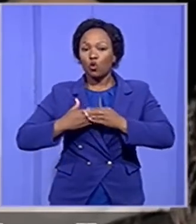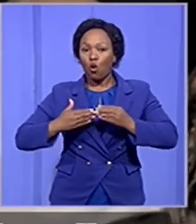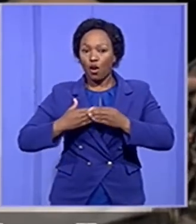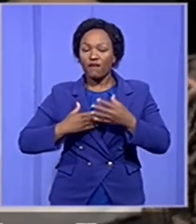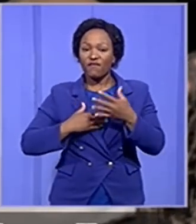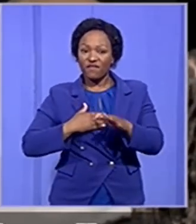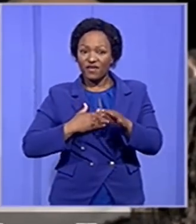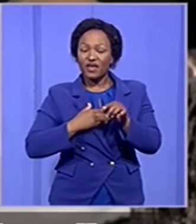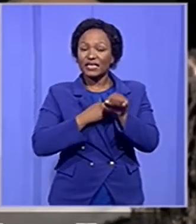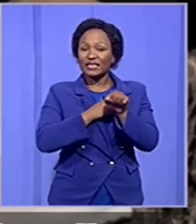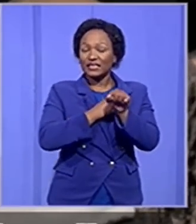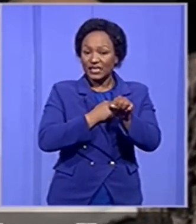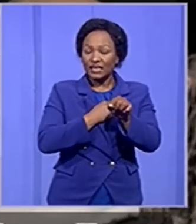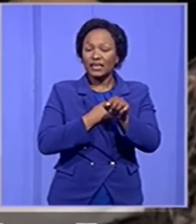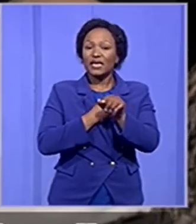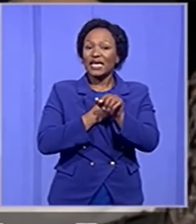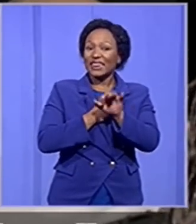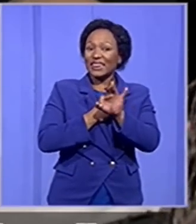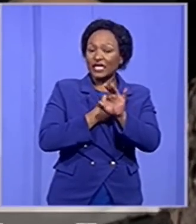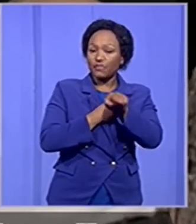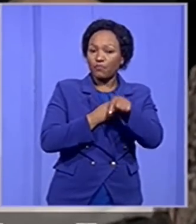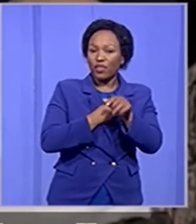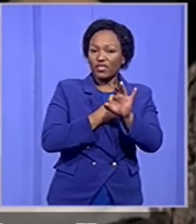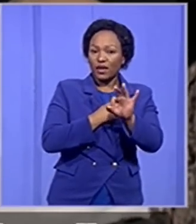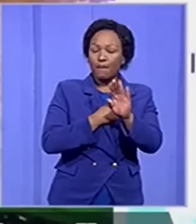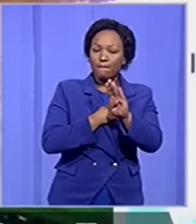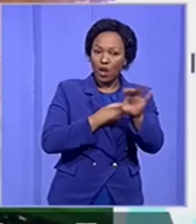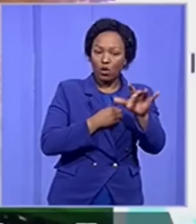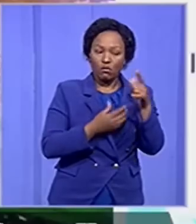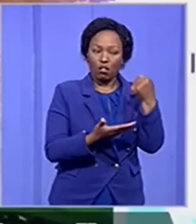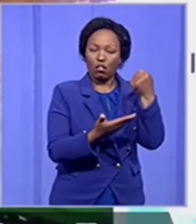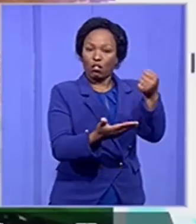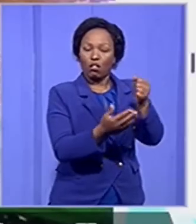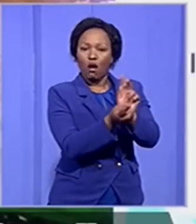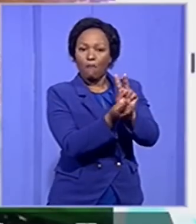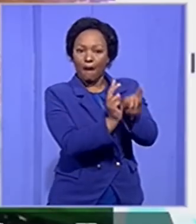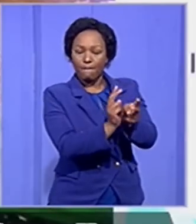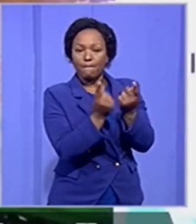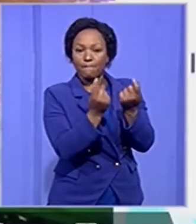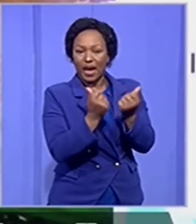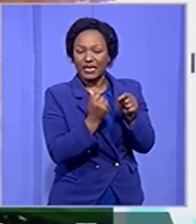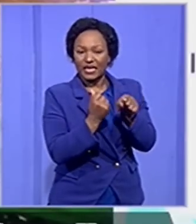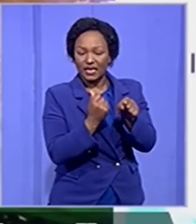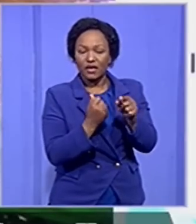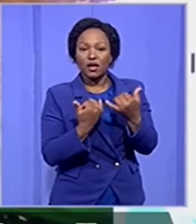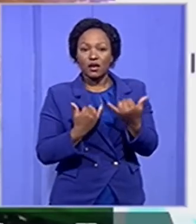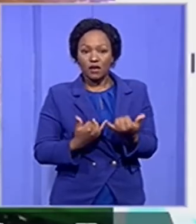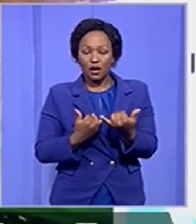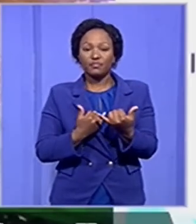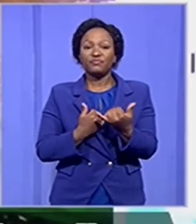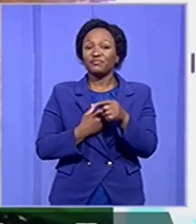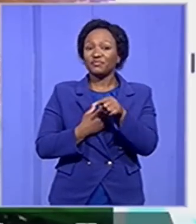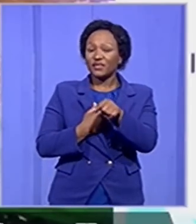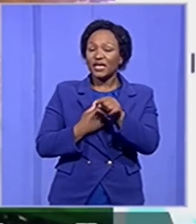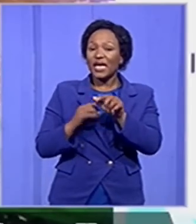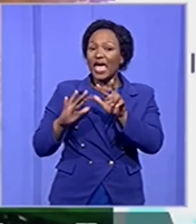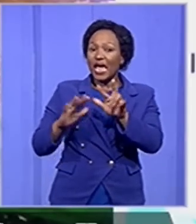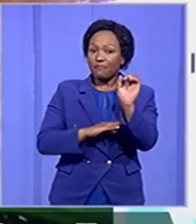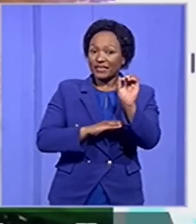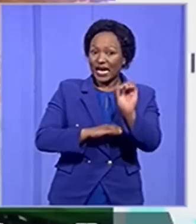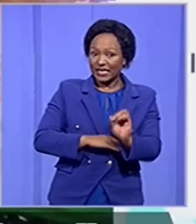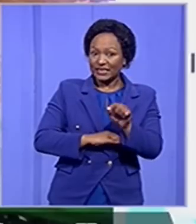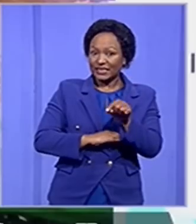le 5.8 go tswa go New Development Bank. Mme ga jaana e setse e tshotse diperesente di kana 8 tsa madi ao